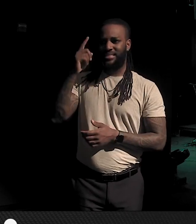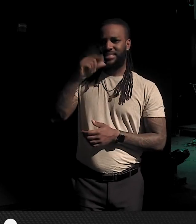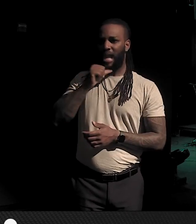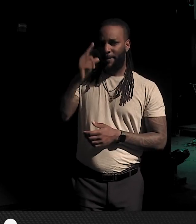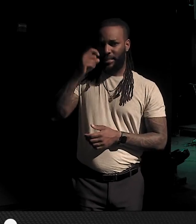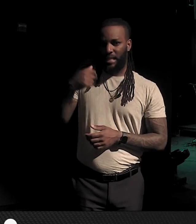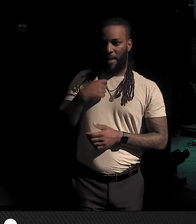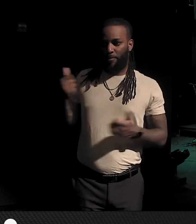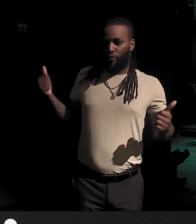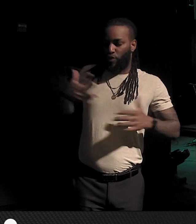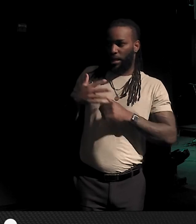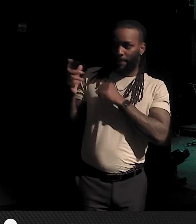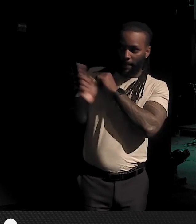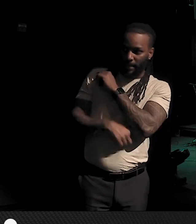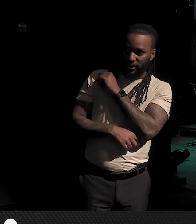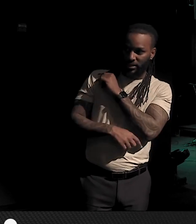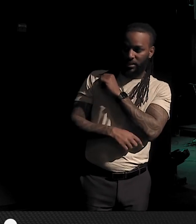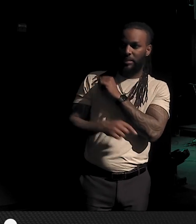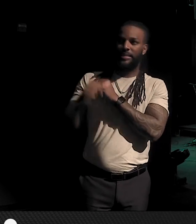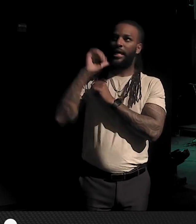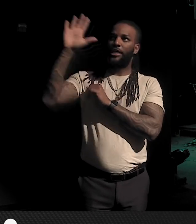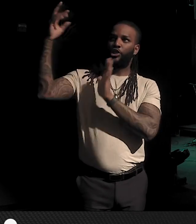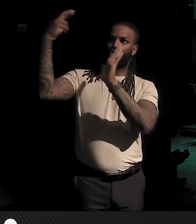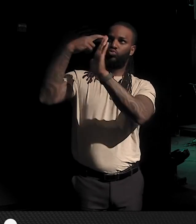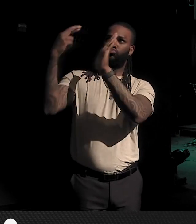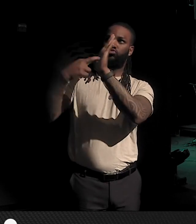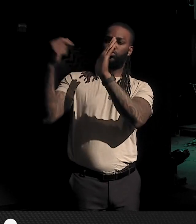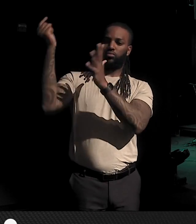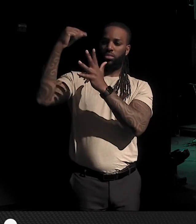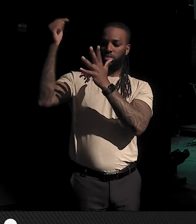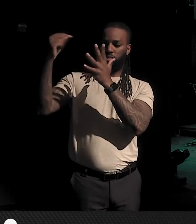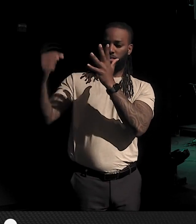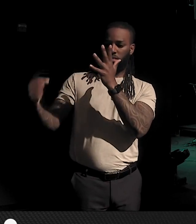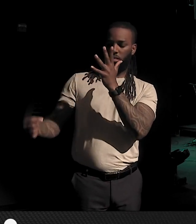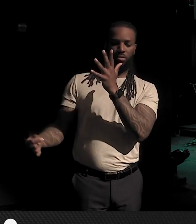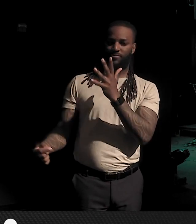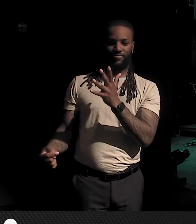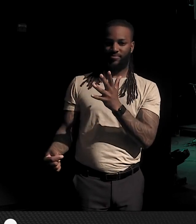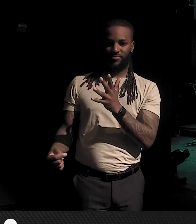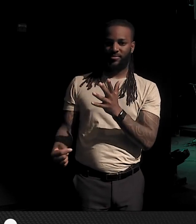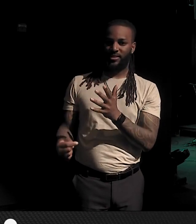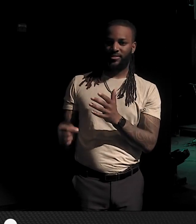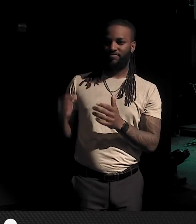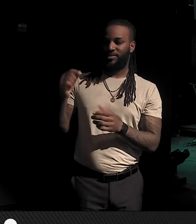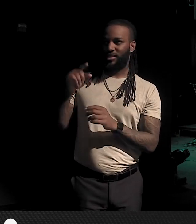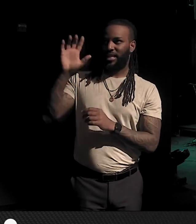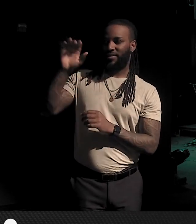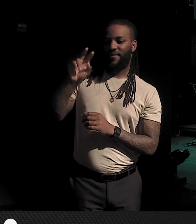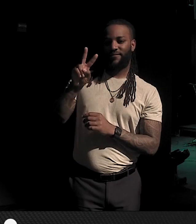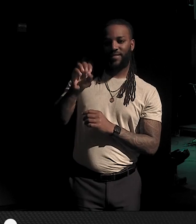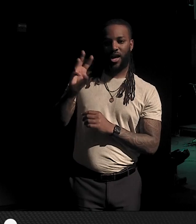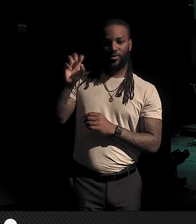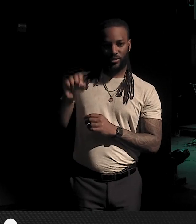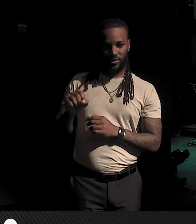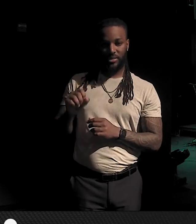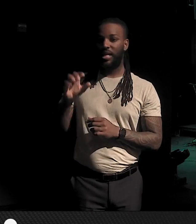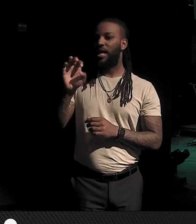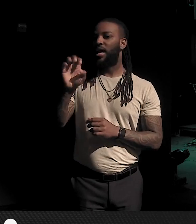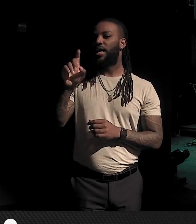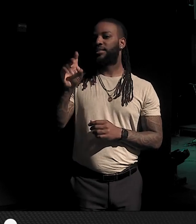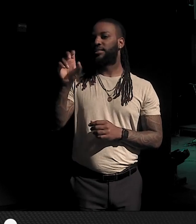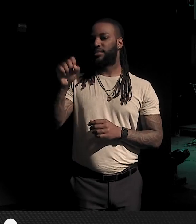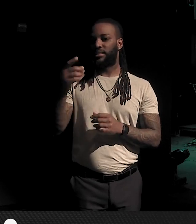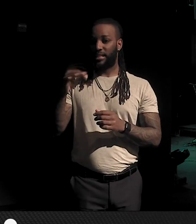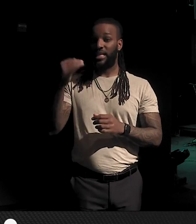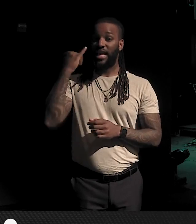It's not a ruler. It's a love letter. That's what those summary documents are. And God says in Exodus 19, if you obey me